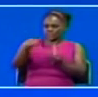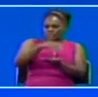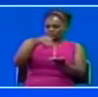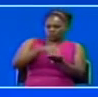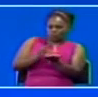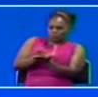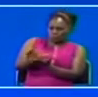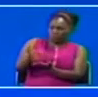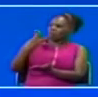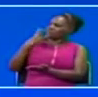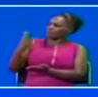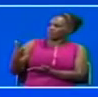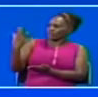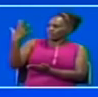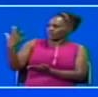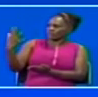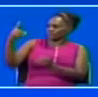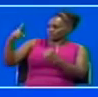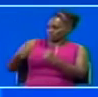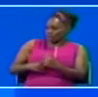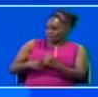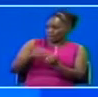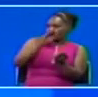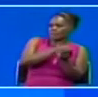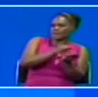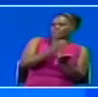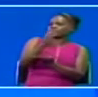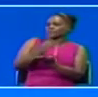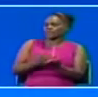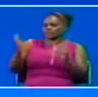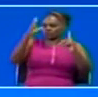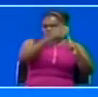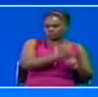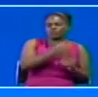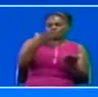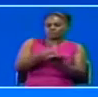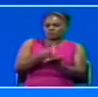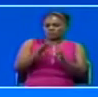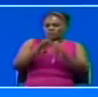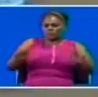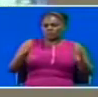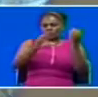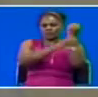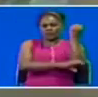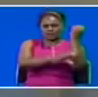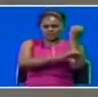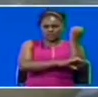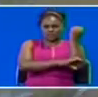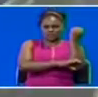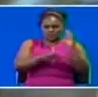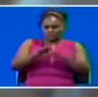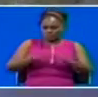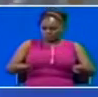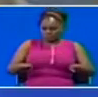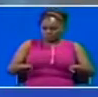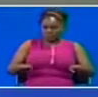injected some 551 billion shillings into the banking sector in order to achieve financial stability for the country. This stabilizing